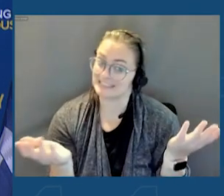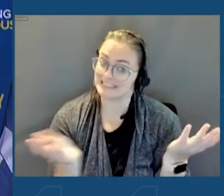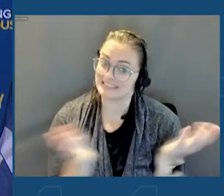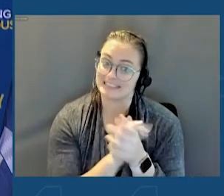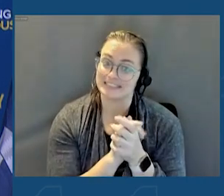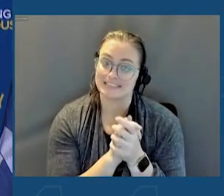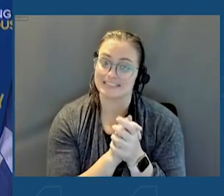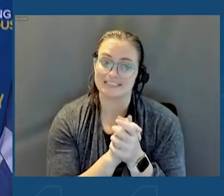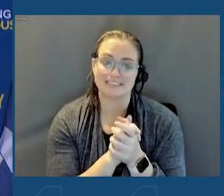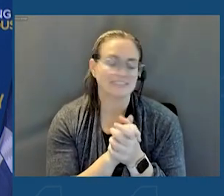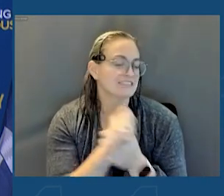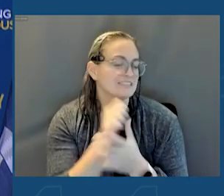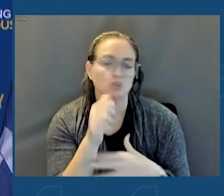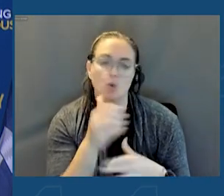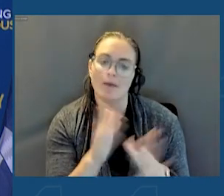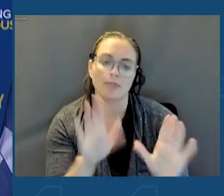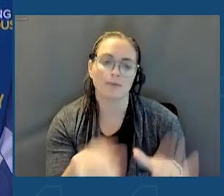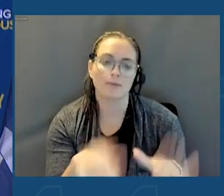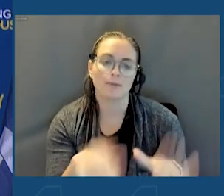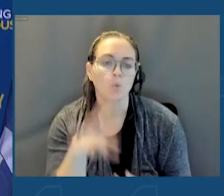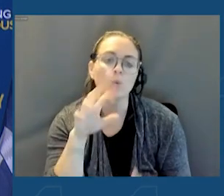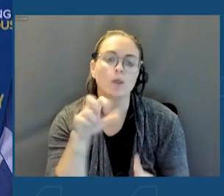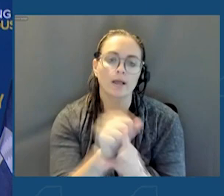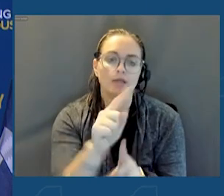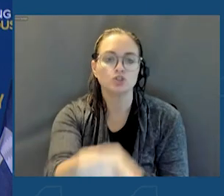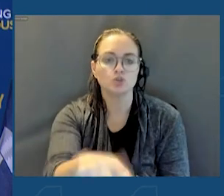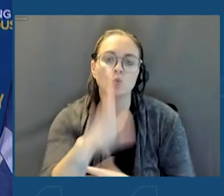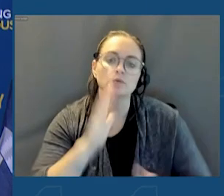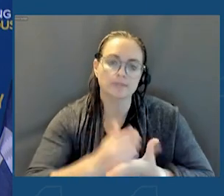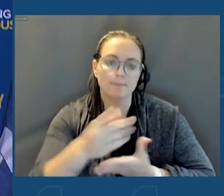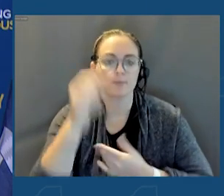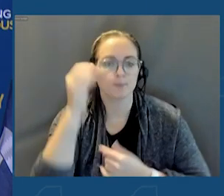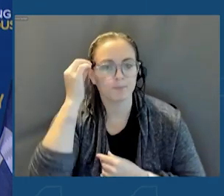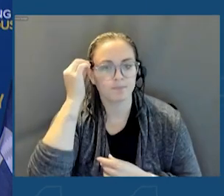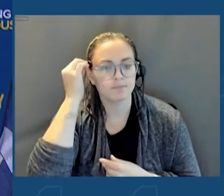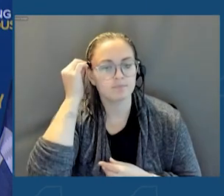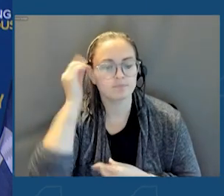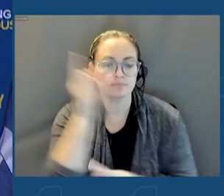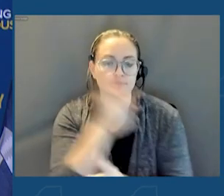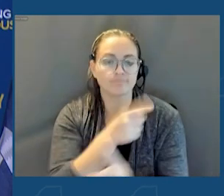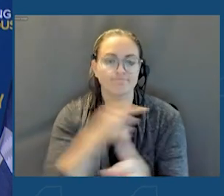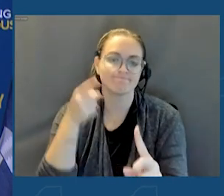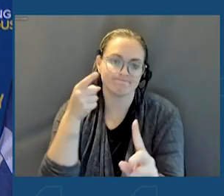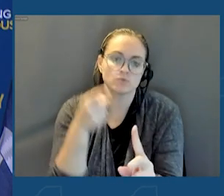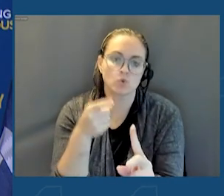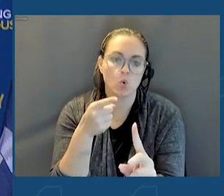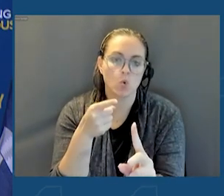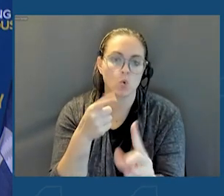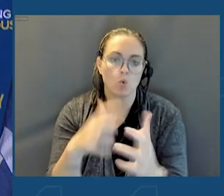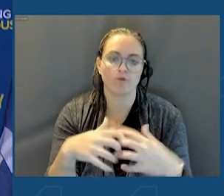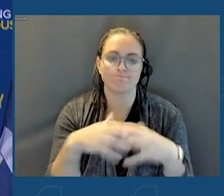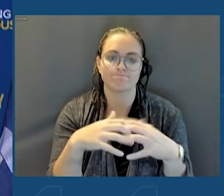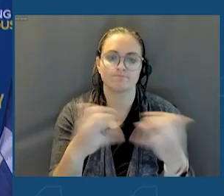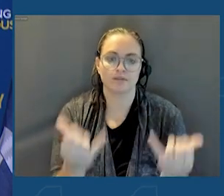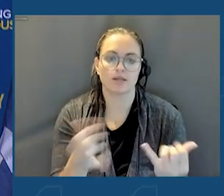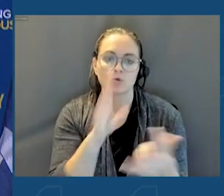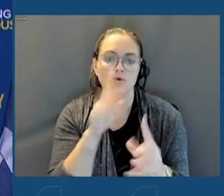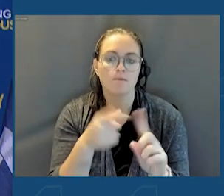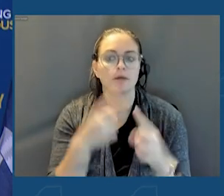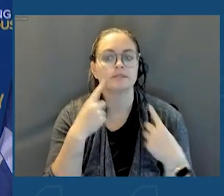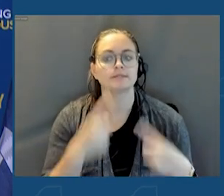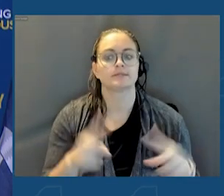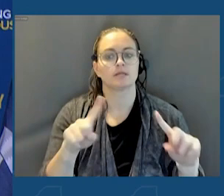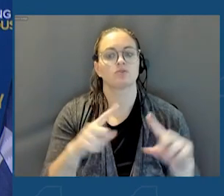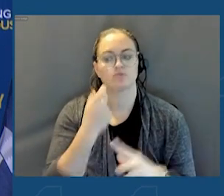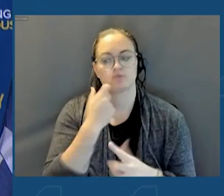don't bother. You will be caught. You will be stopped. And that is exactly what this launching here today is, to talk about the success of the last